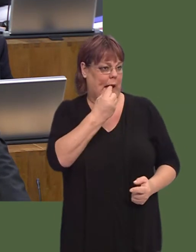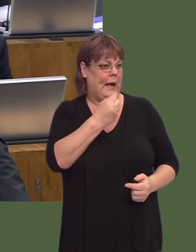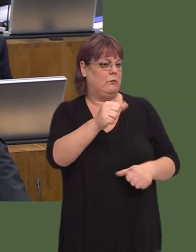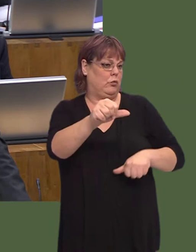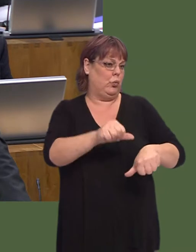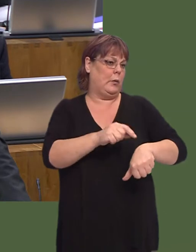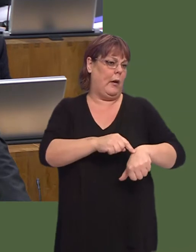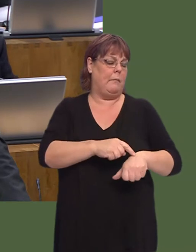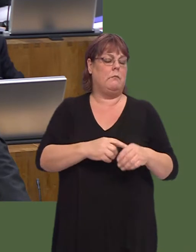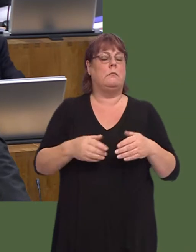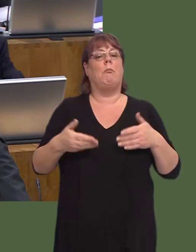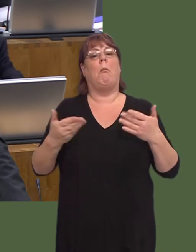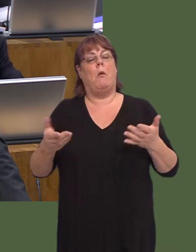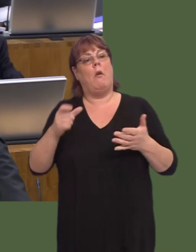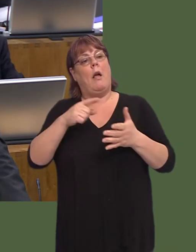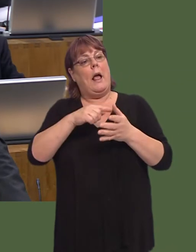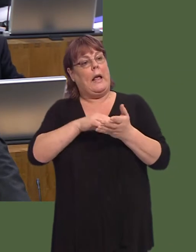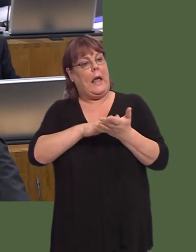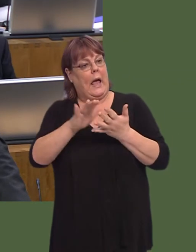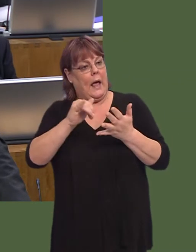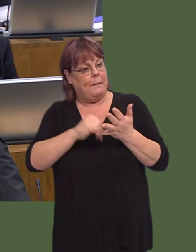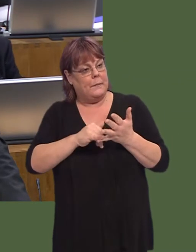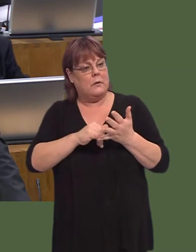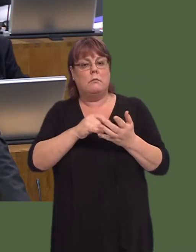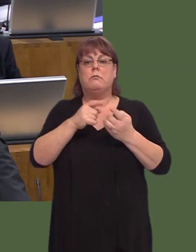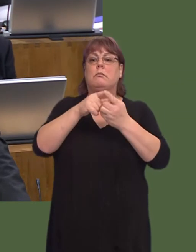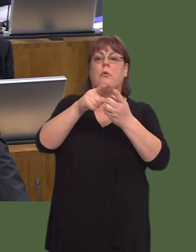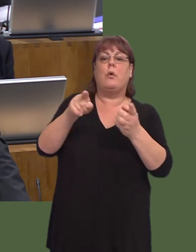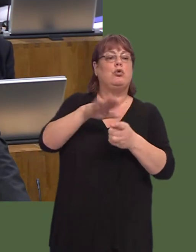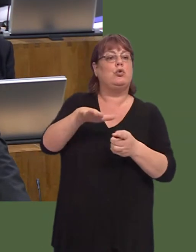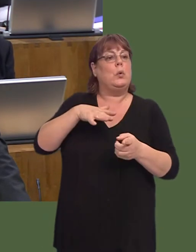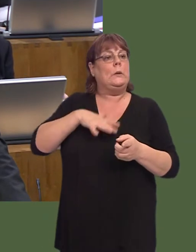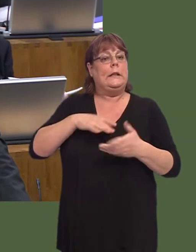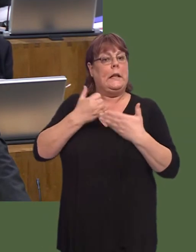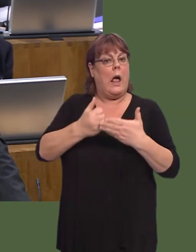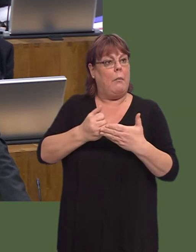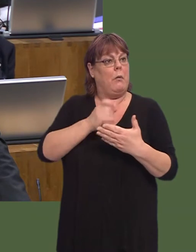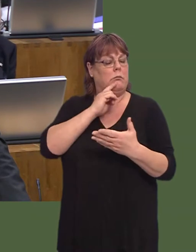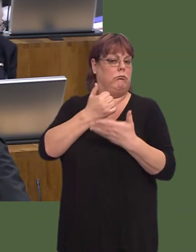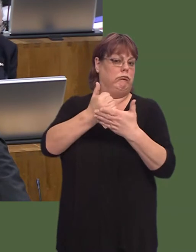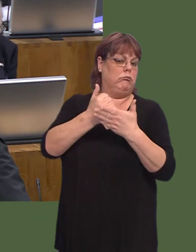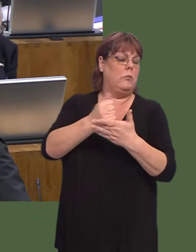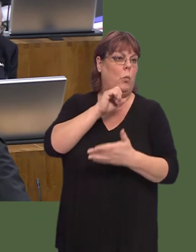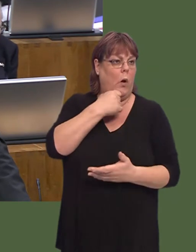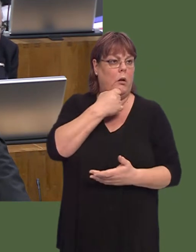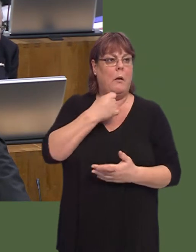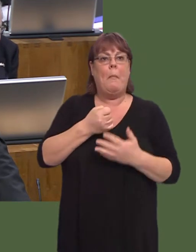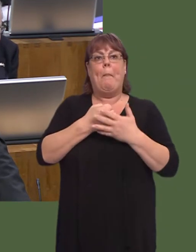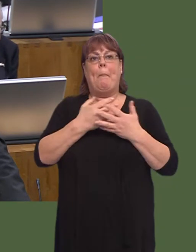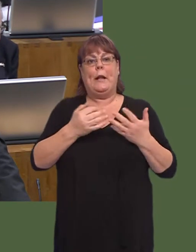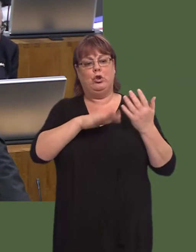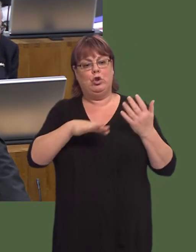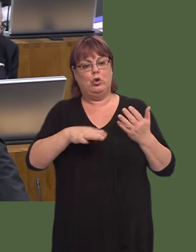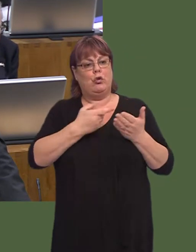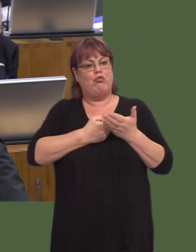manner. Of course, we expect CAMHS to deal with those young people who need help from CAMHS, but we also know that many of those young people who are